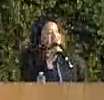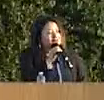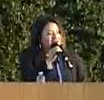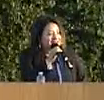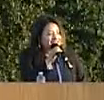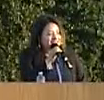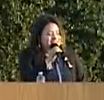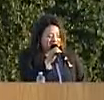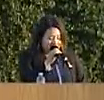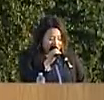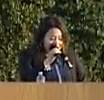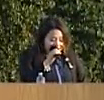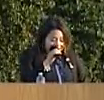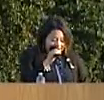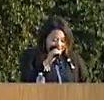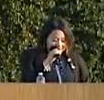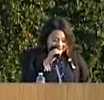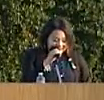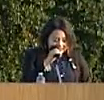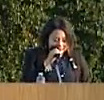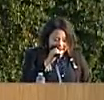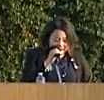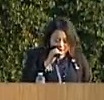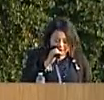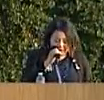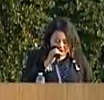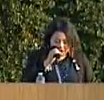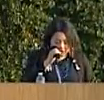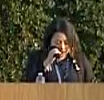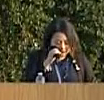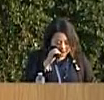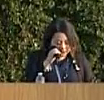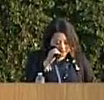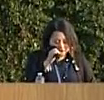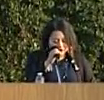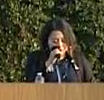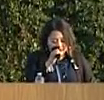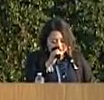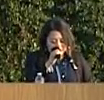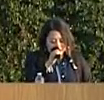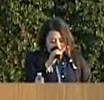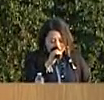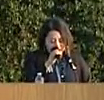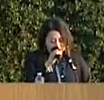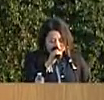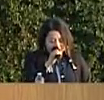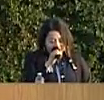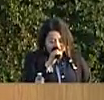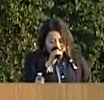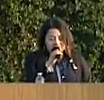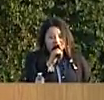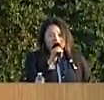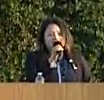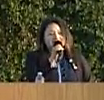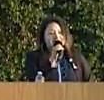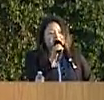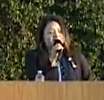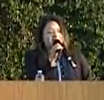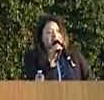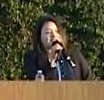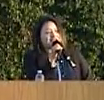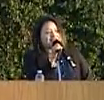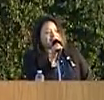Welcome, everyone. Good evening. It is my great pleasure to welcome you to 2023 Transfer